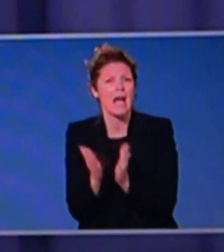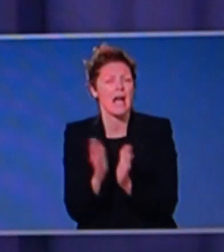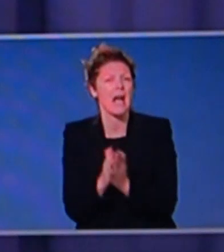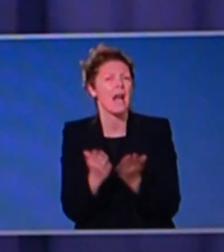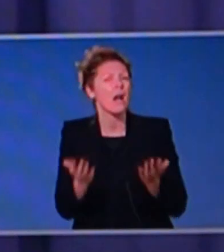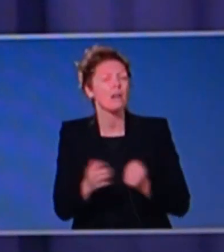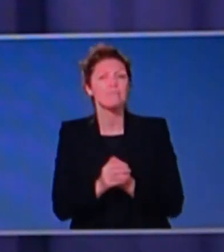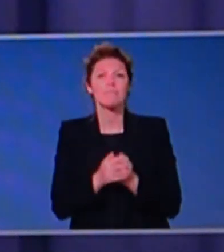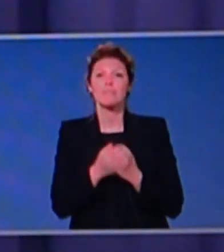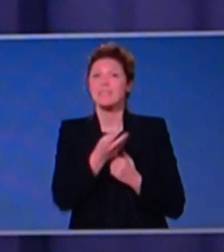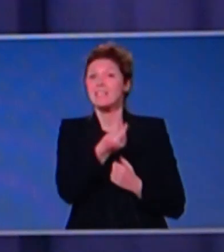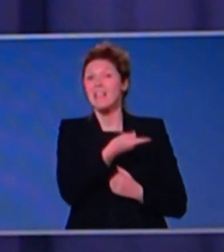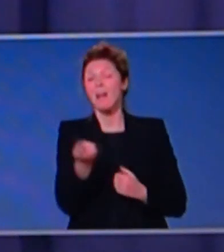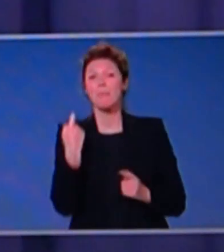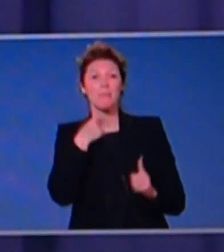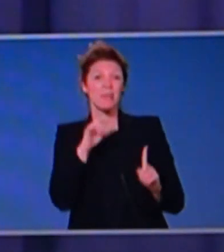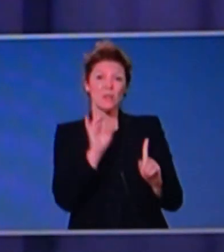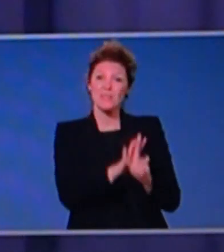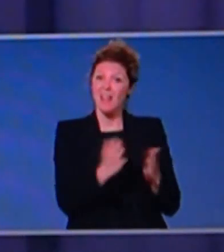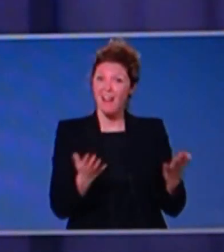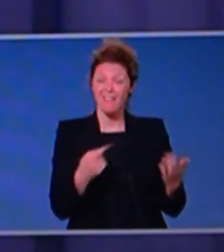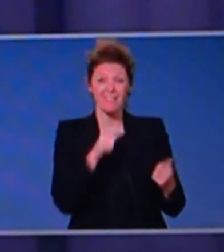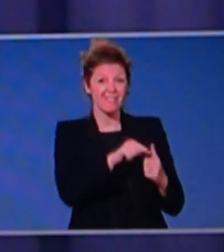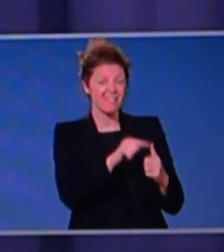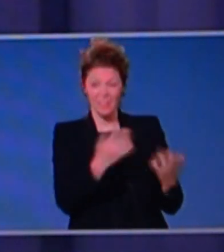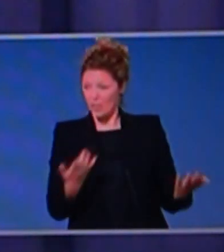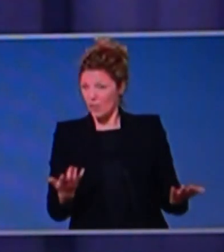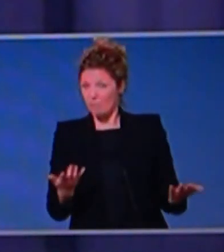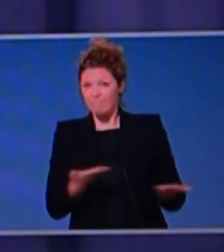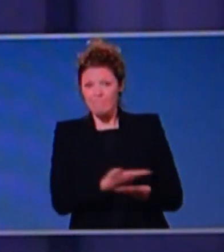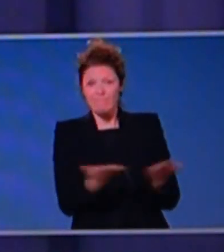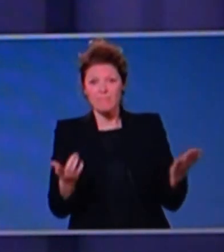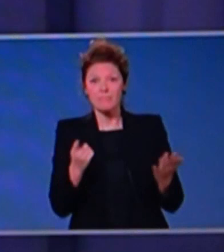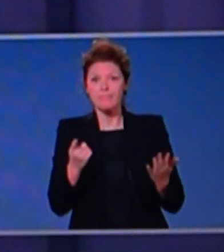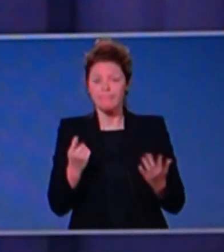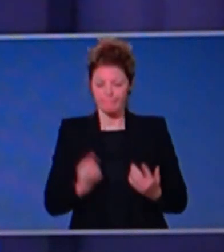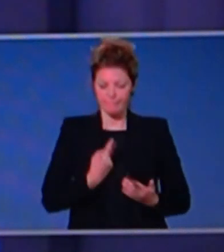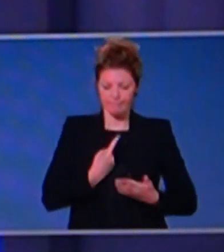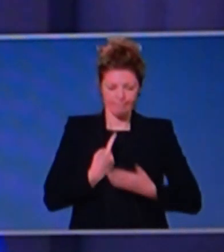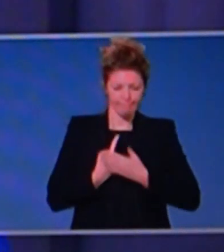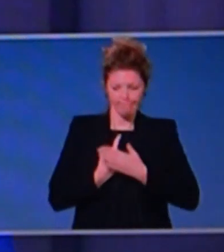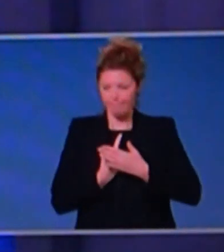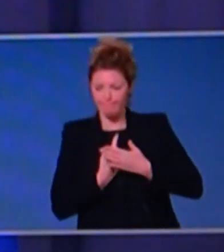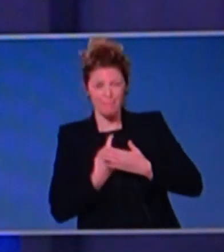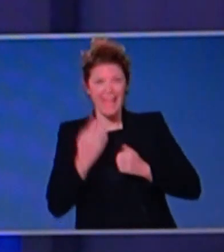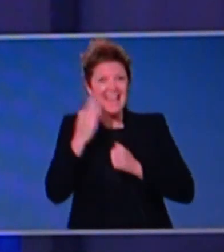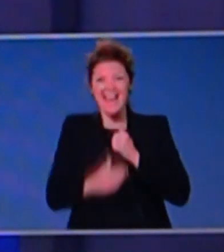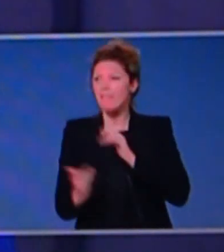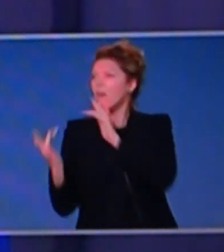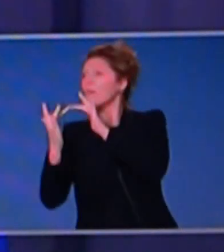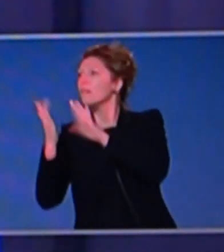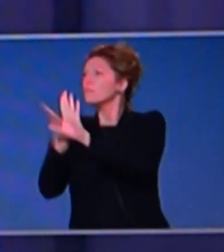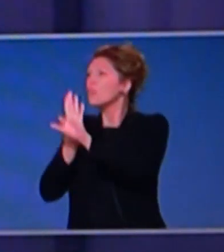to suicide, that 50% of those we lose have not come in touch with our mental health services. We are looking to what we can do by